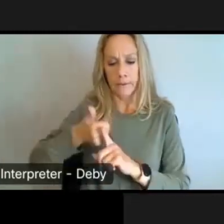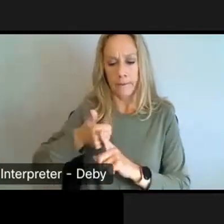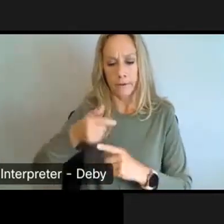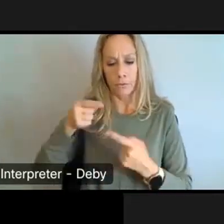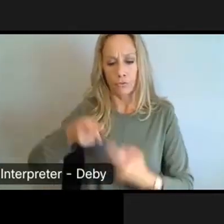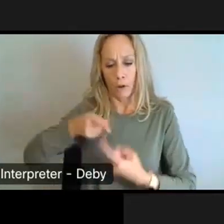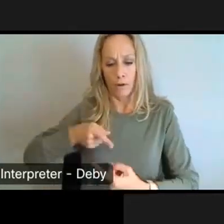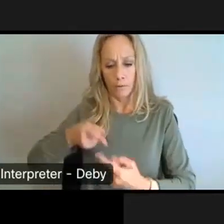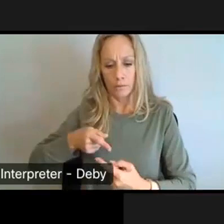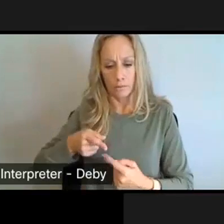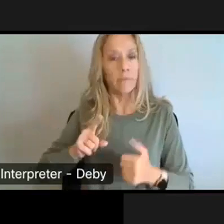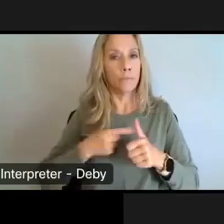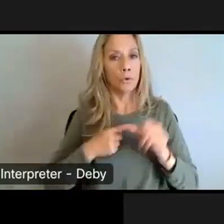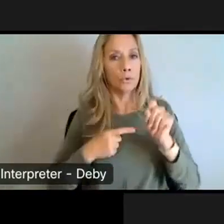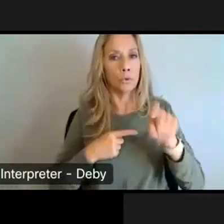first question.